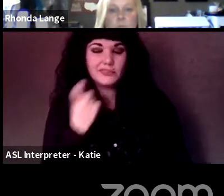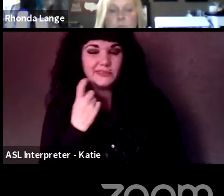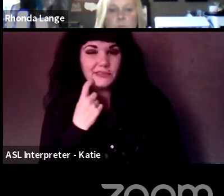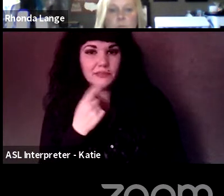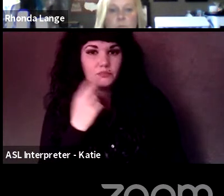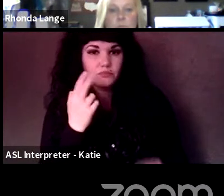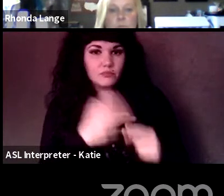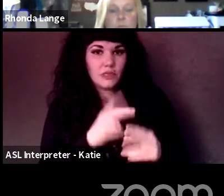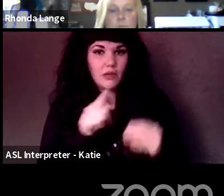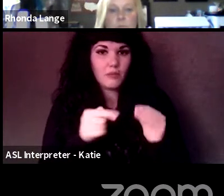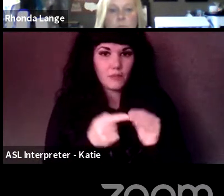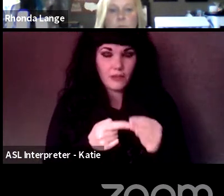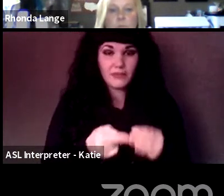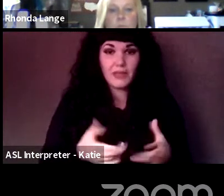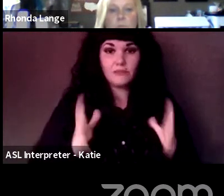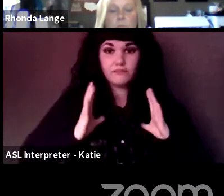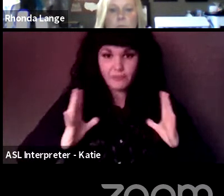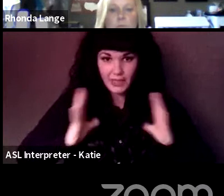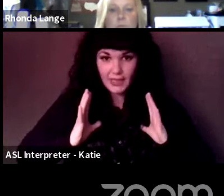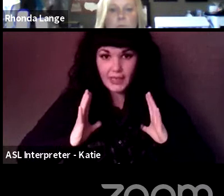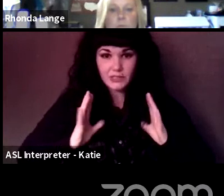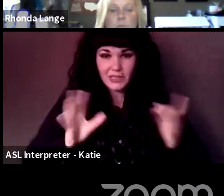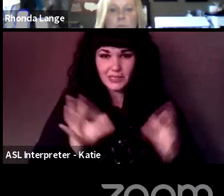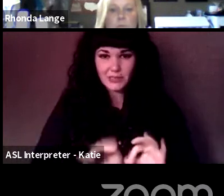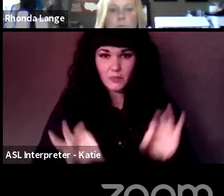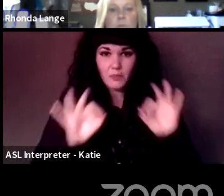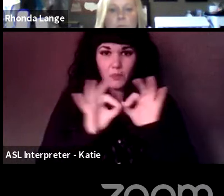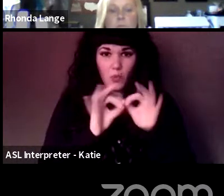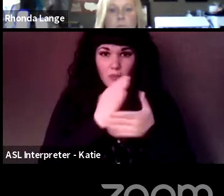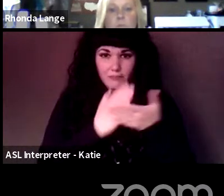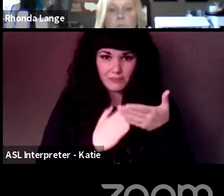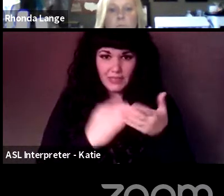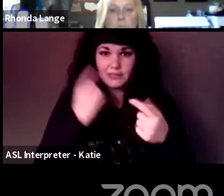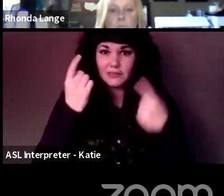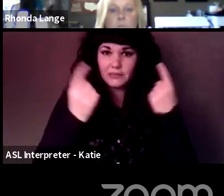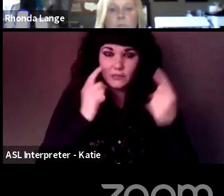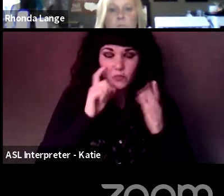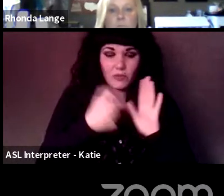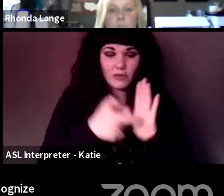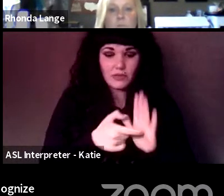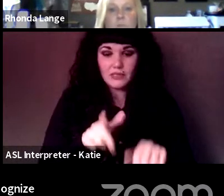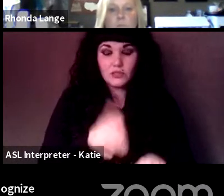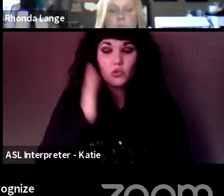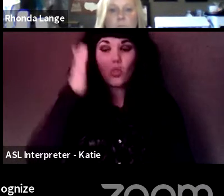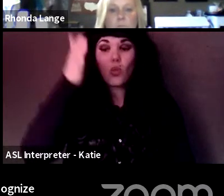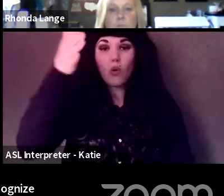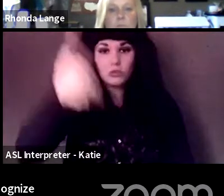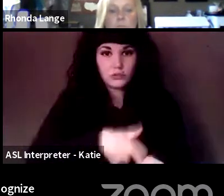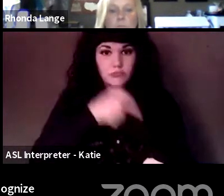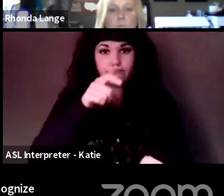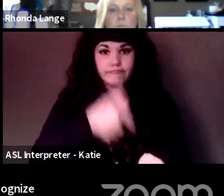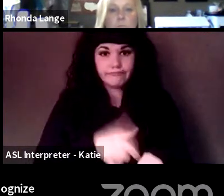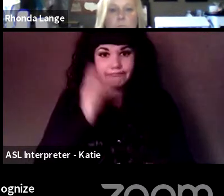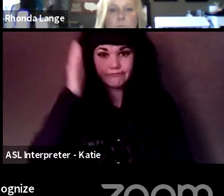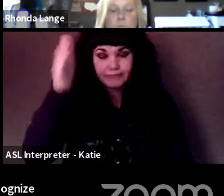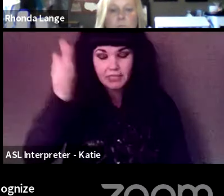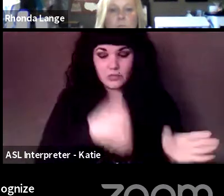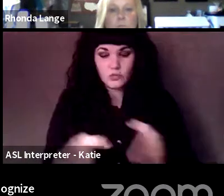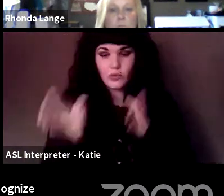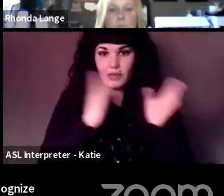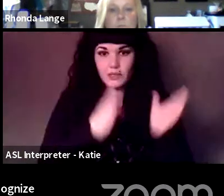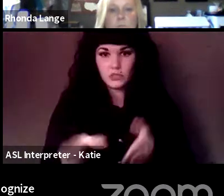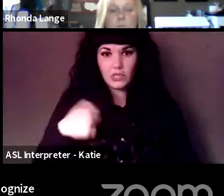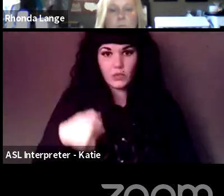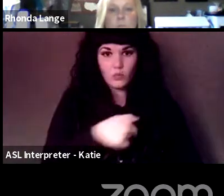PTO and vacation for me is an important piece to recognize that there's a long-term strategy that we need to engage here. That I'm worried about